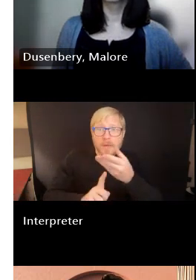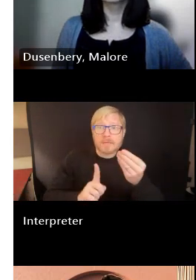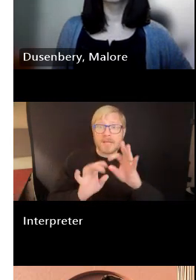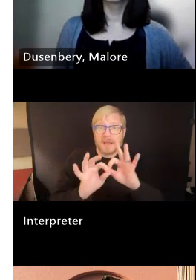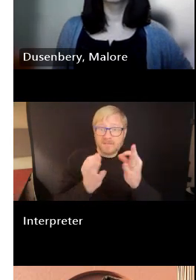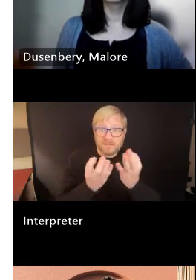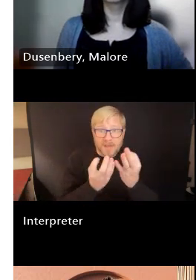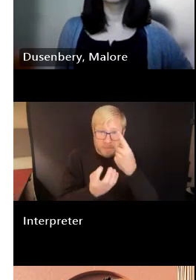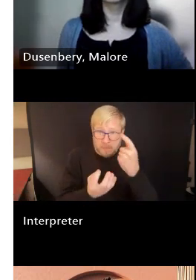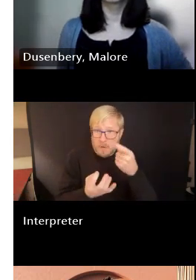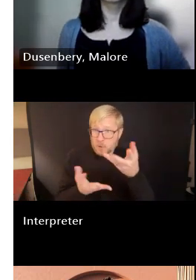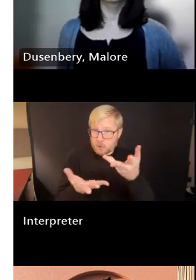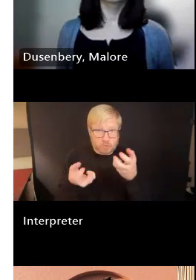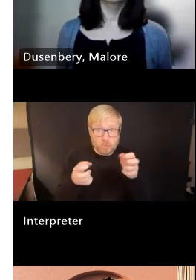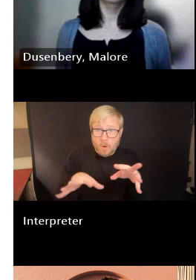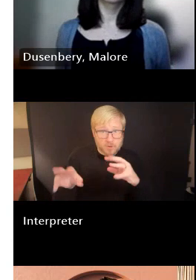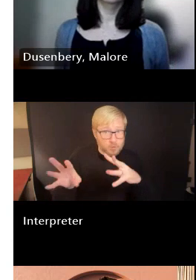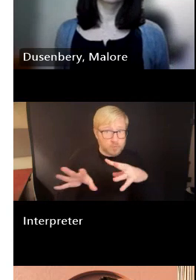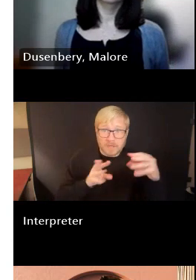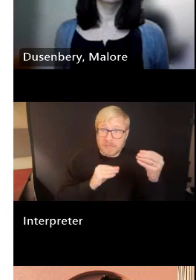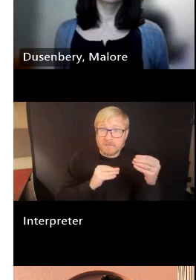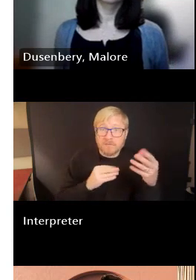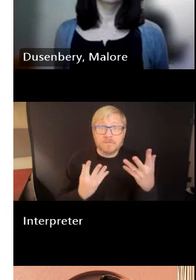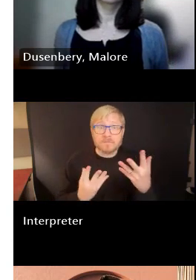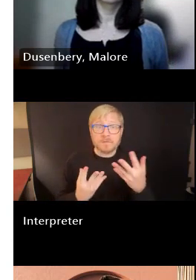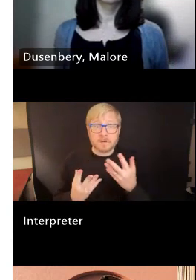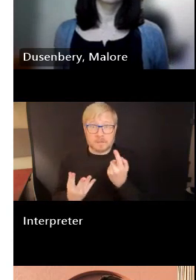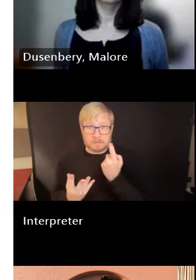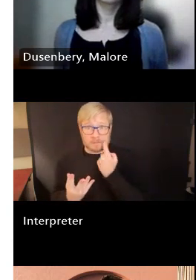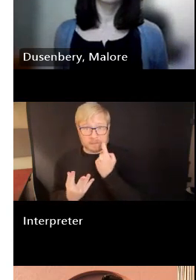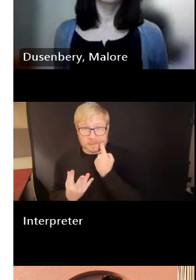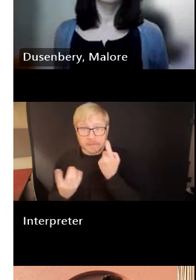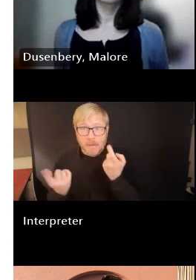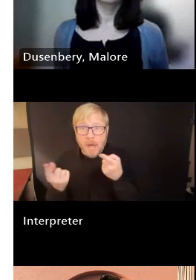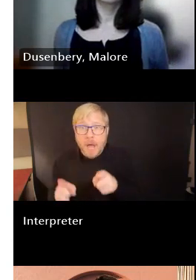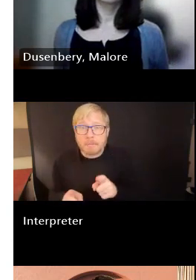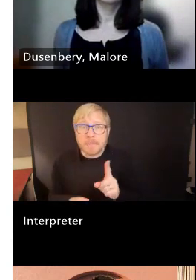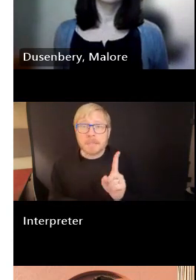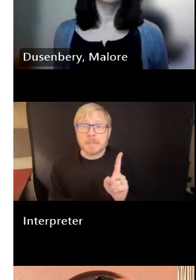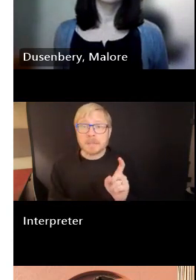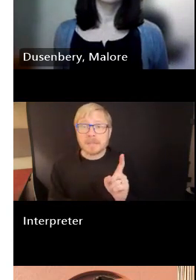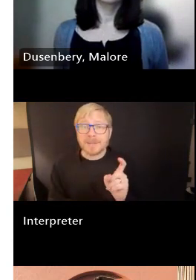leaving. Each of those scenarios means a totally different,